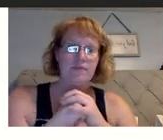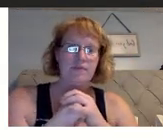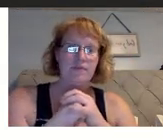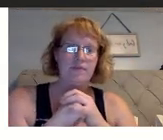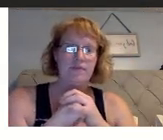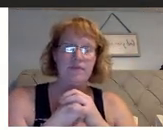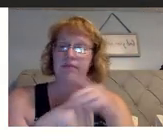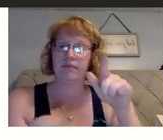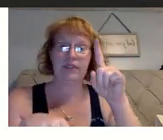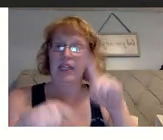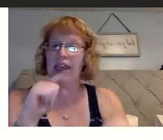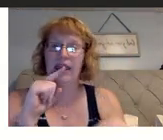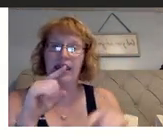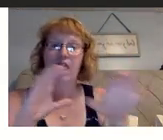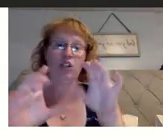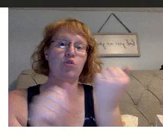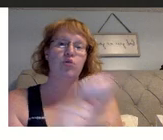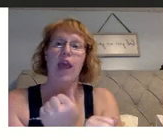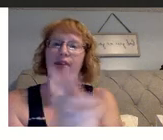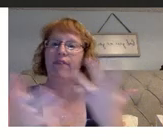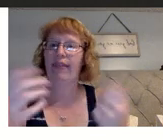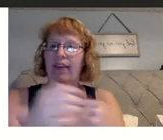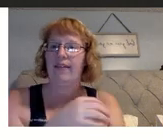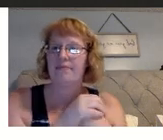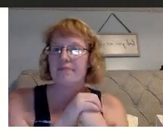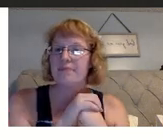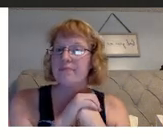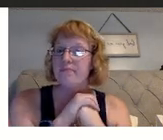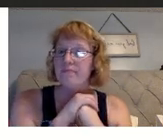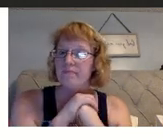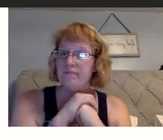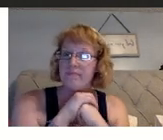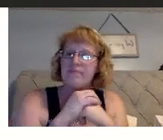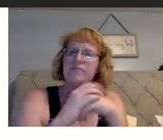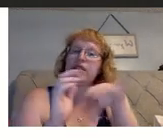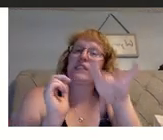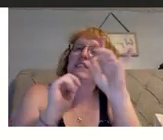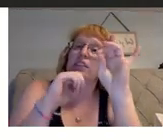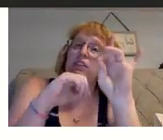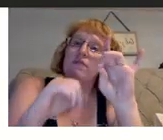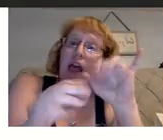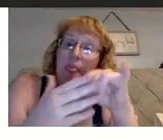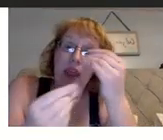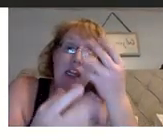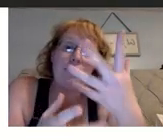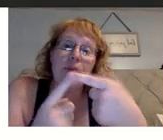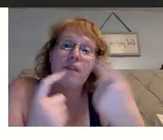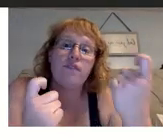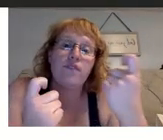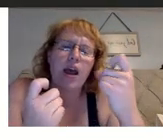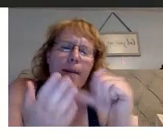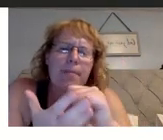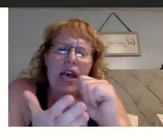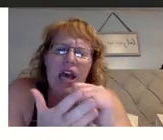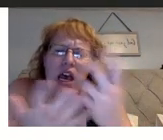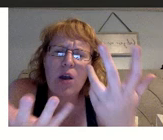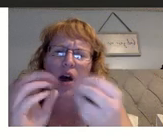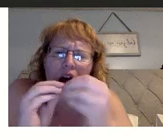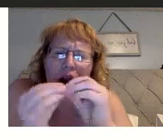They can't do everything. Right? And we got that information from which pages?